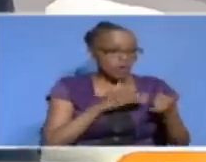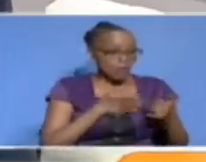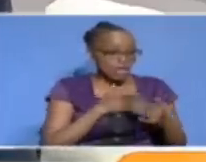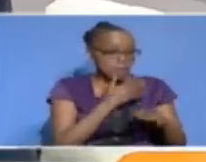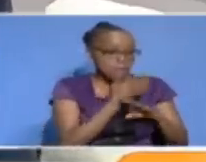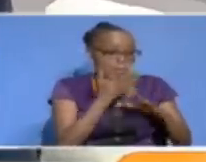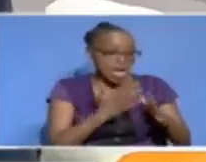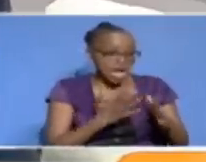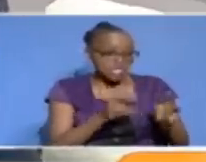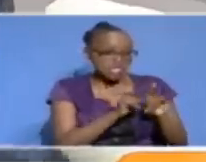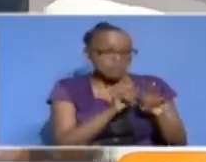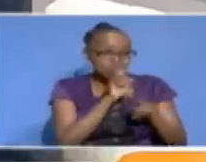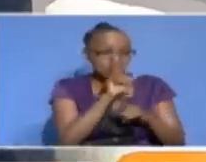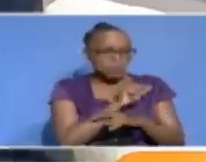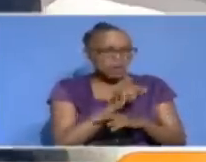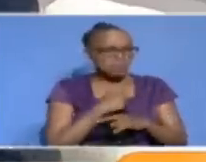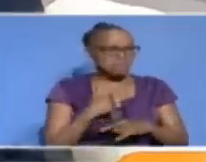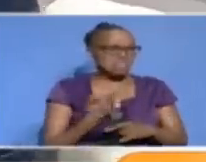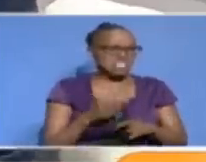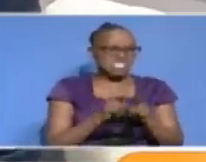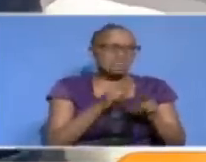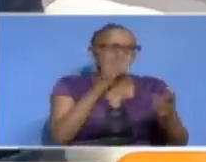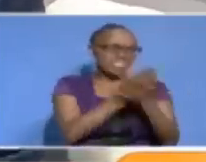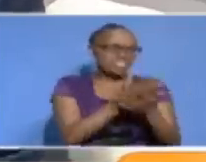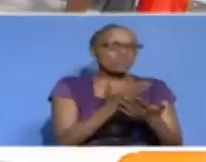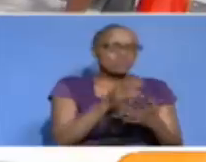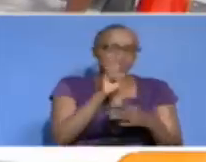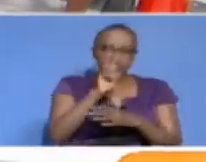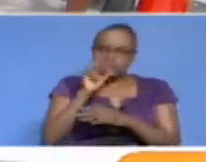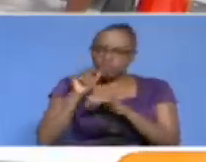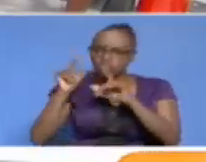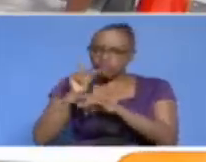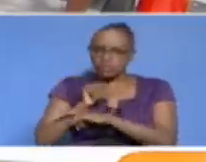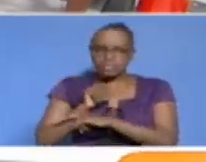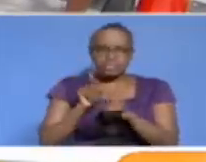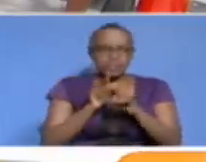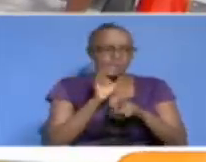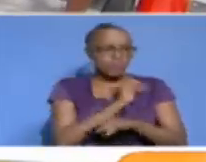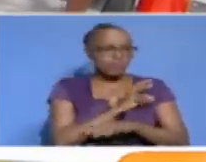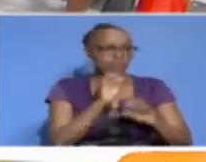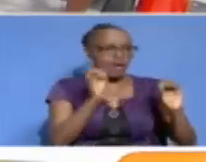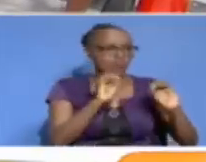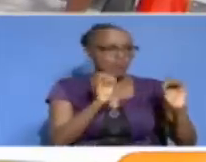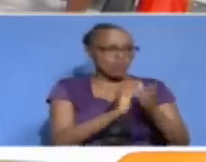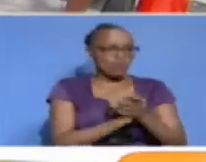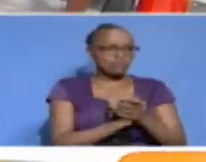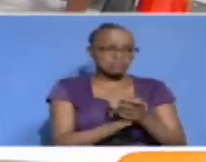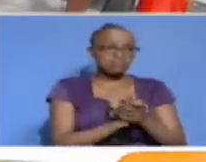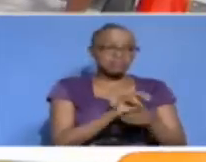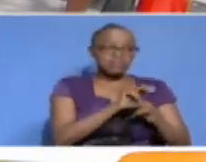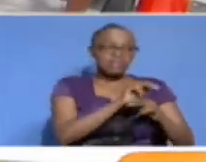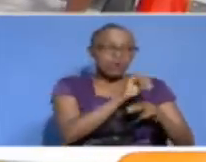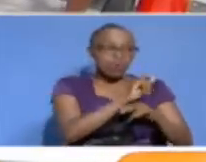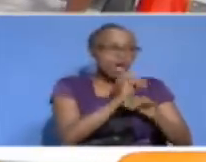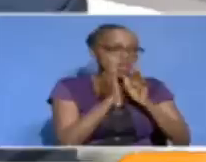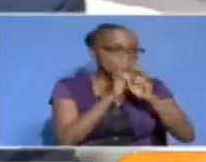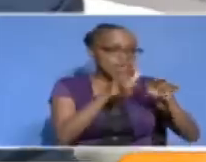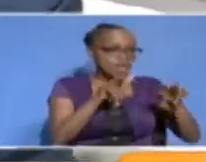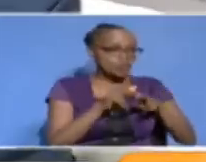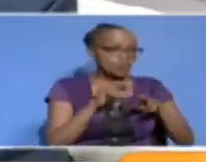beggars. I saw that. I do not, that is reality. I saw that photo. You should not fear where you're coming from. Nilika one bedroom,